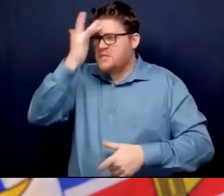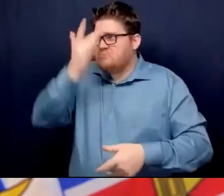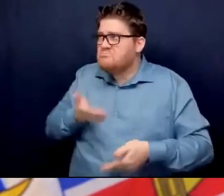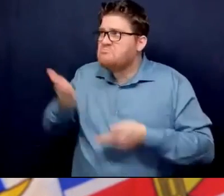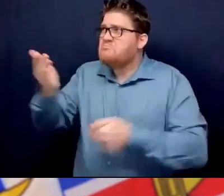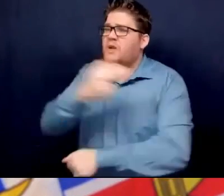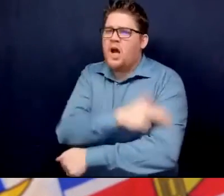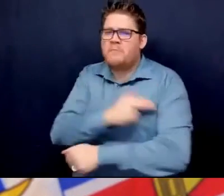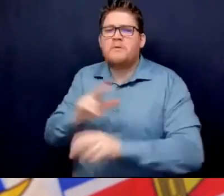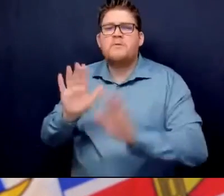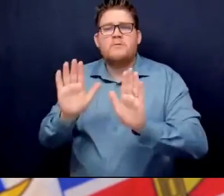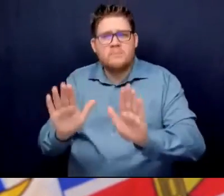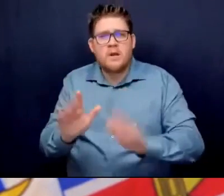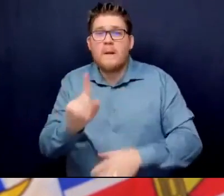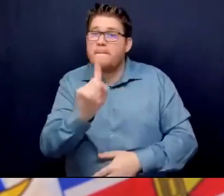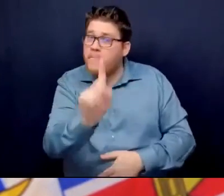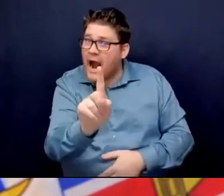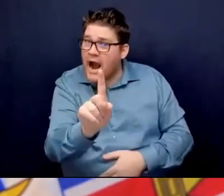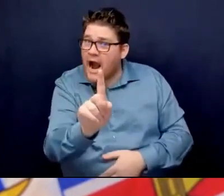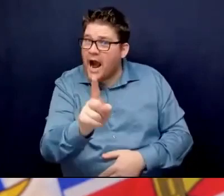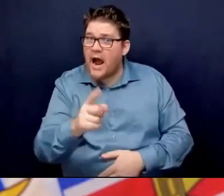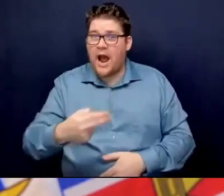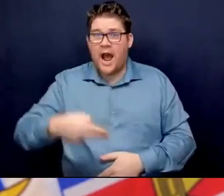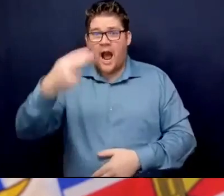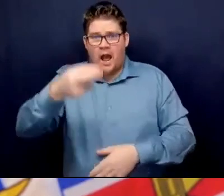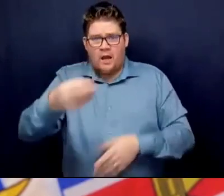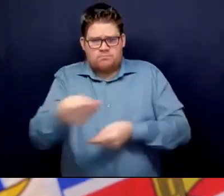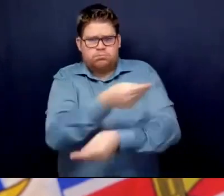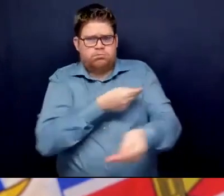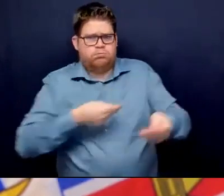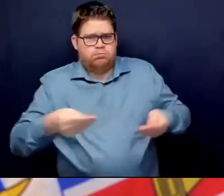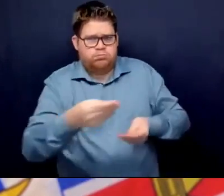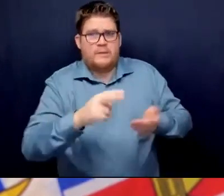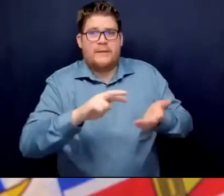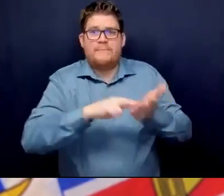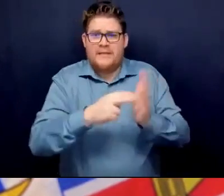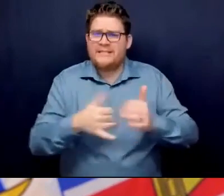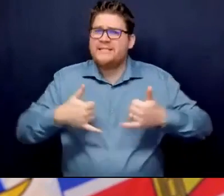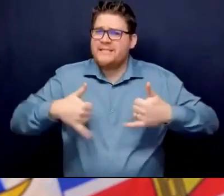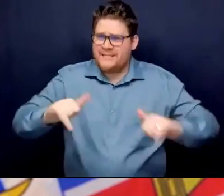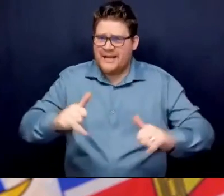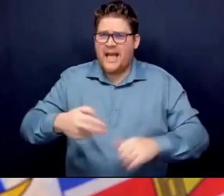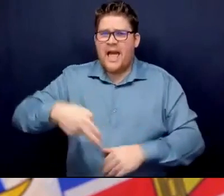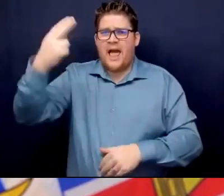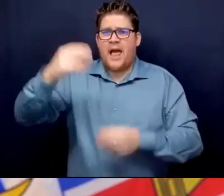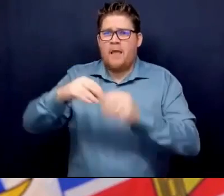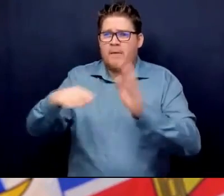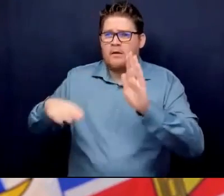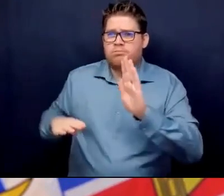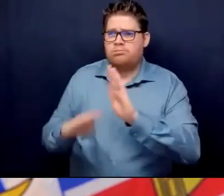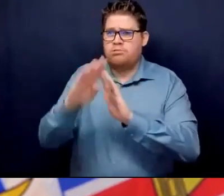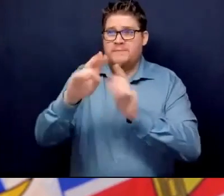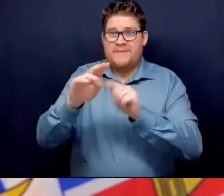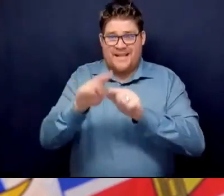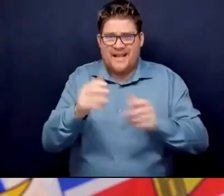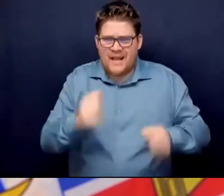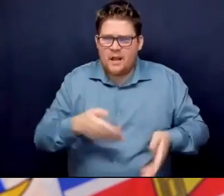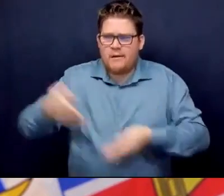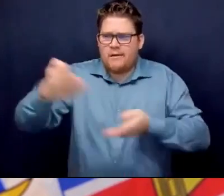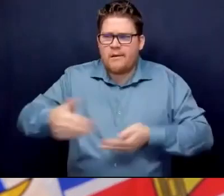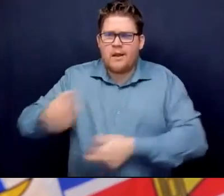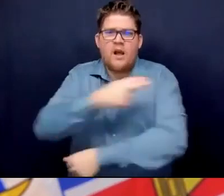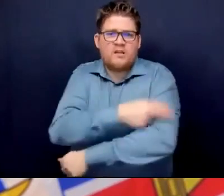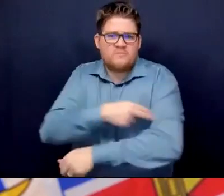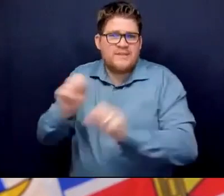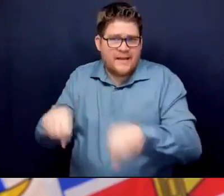still lots of people who do get seriously ill. And even those people who aren't in hospital, this is not an innocuous